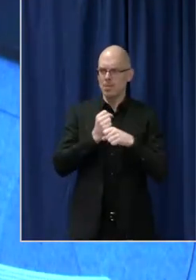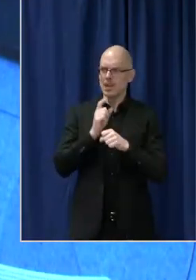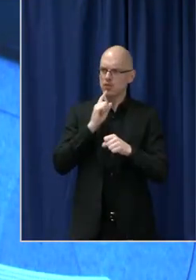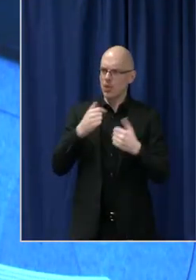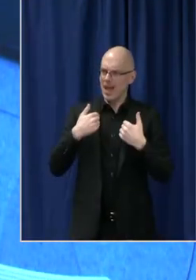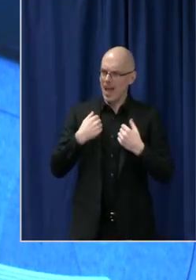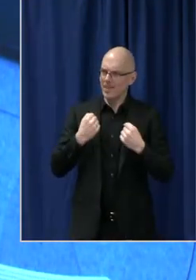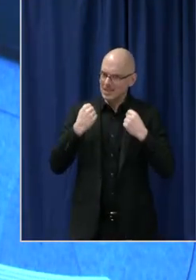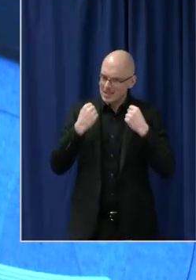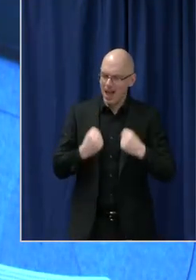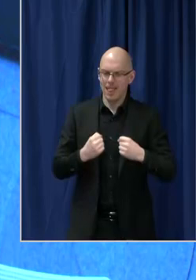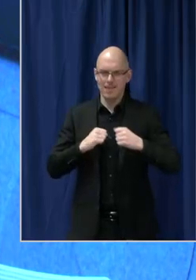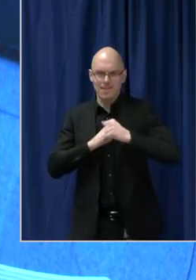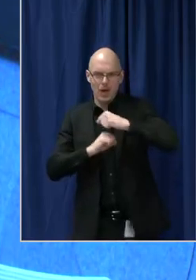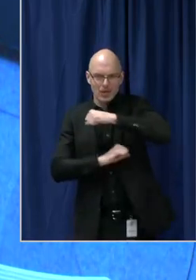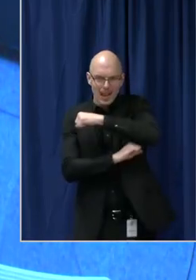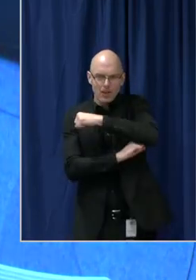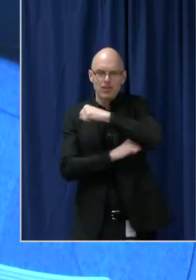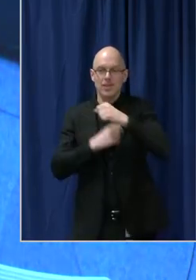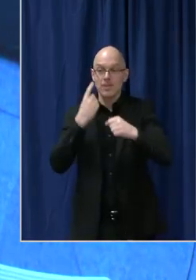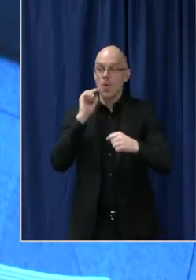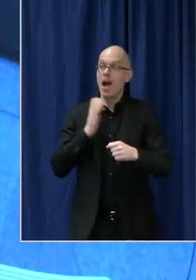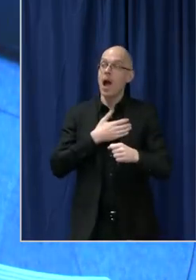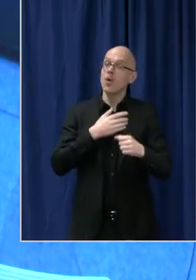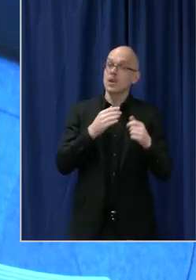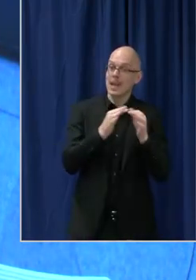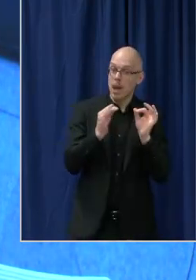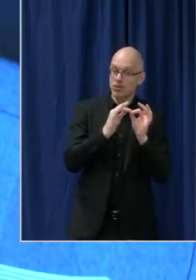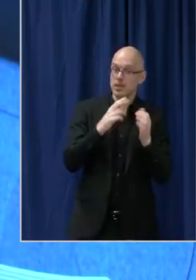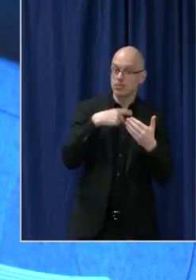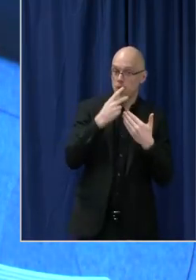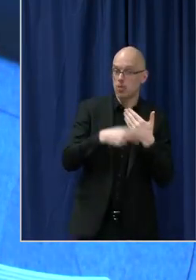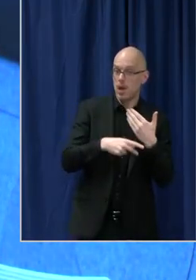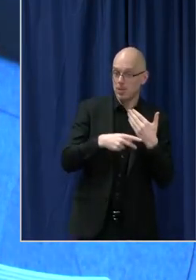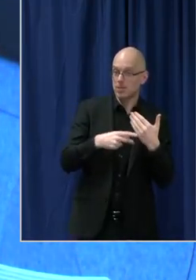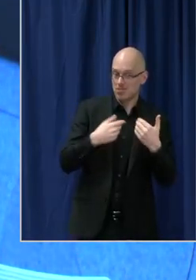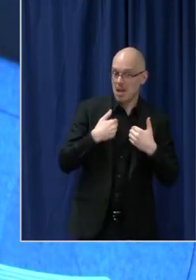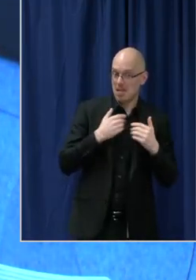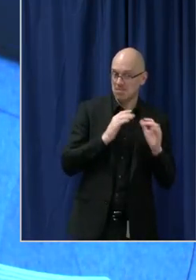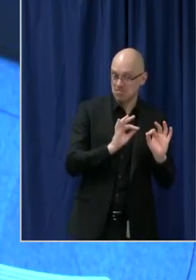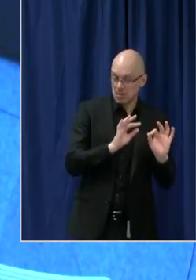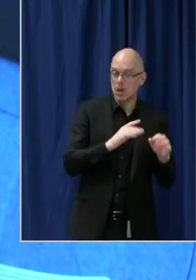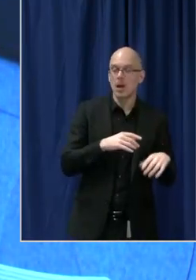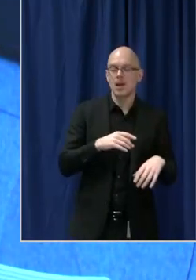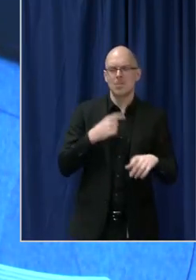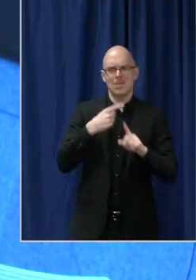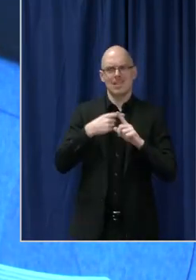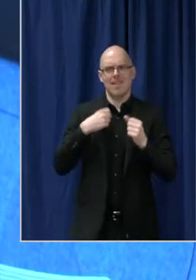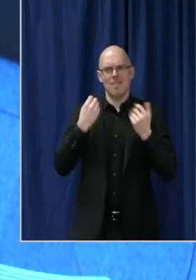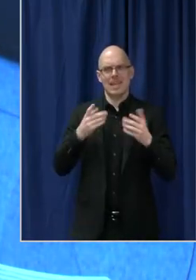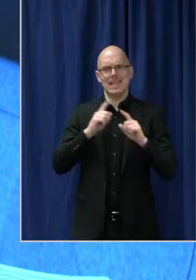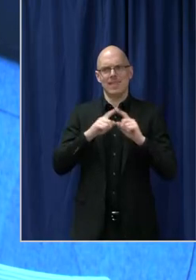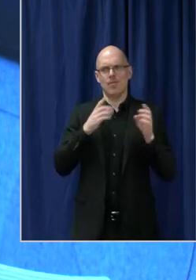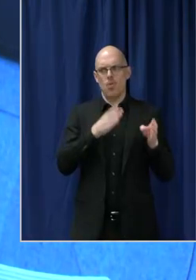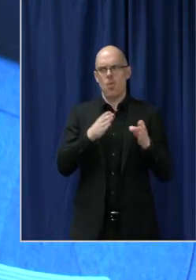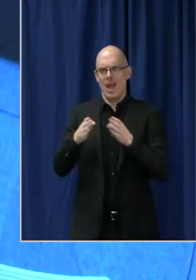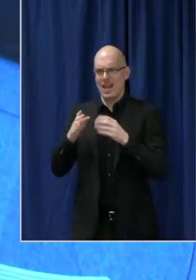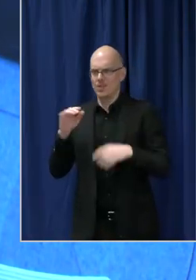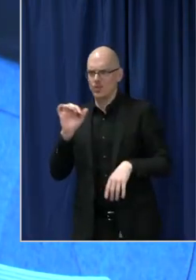our captioning programs, which we are doing. But there's so many additional ways that when we really focus on